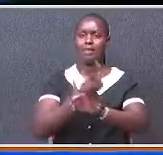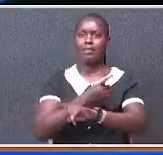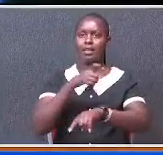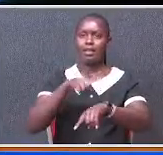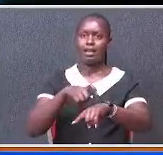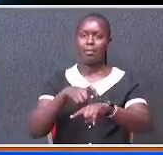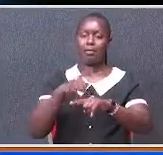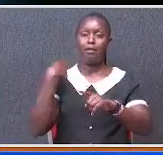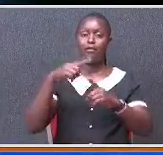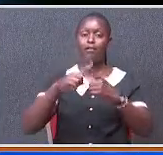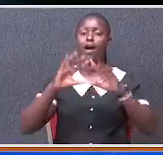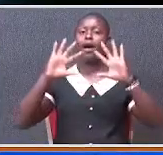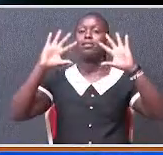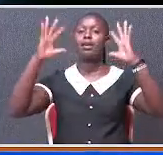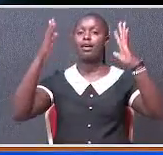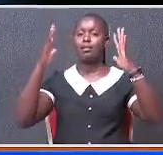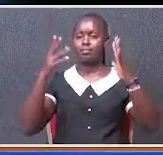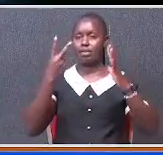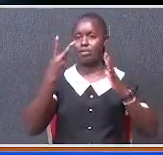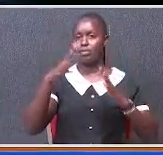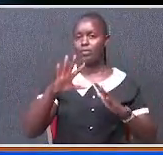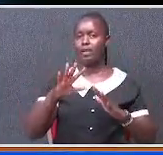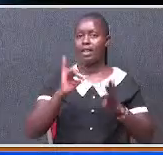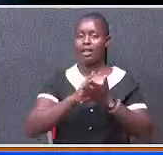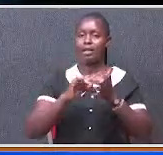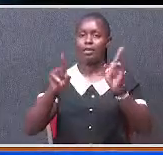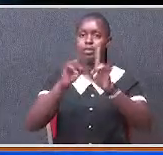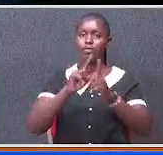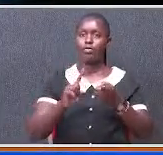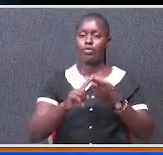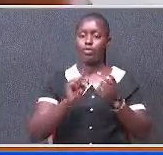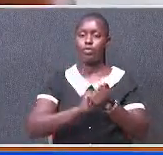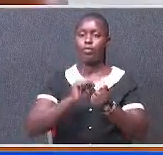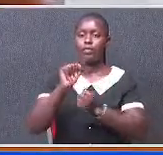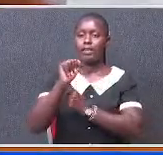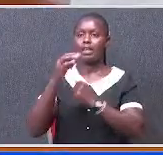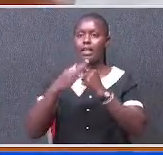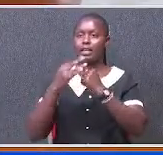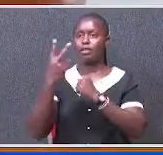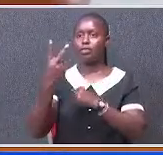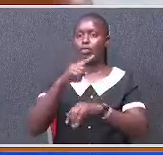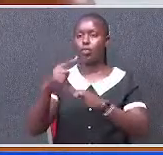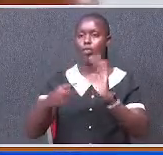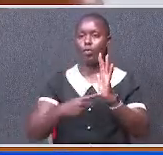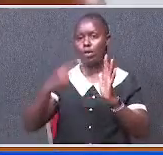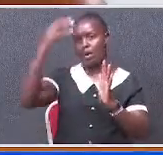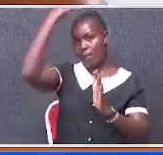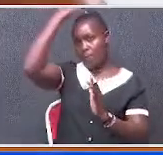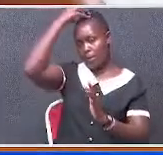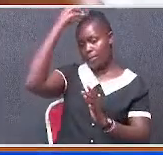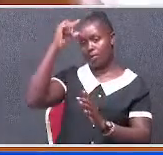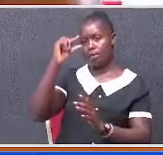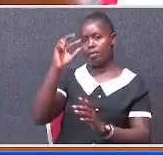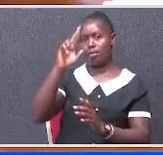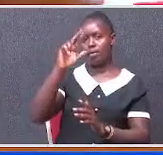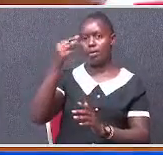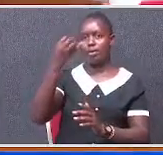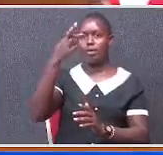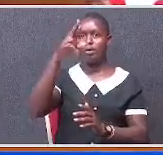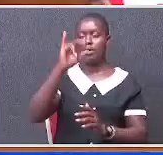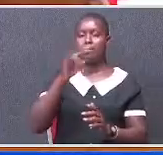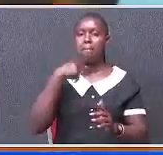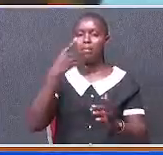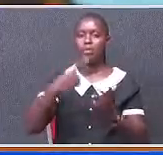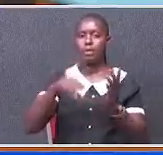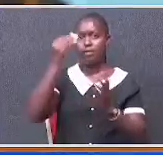timing of the Christmas celebrations stretches back to 1582, when Pope Gregory the 22nd ruled that the